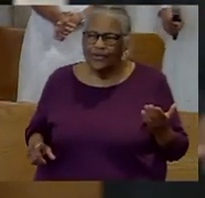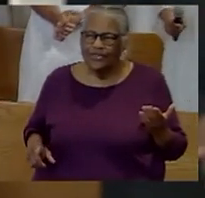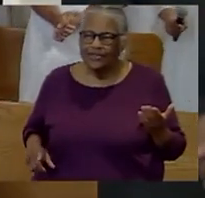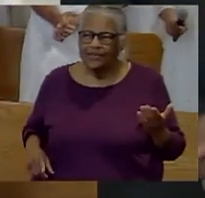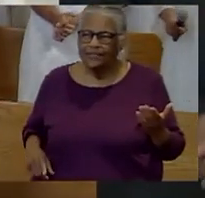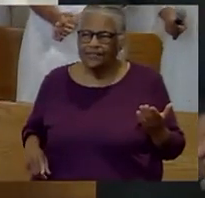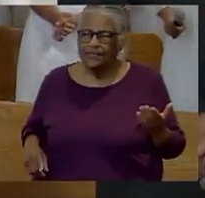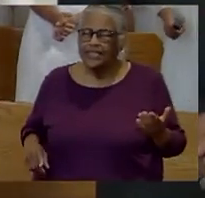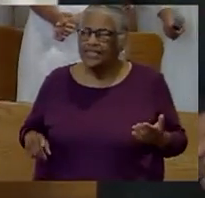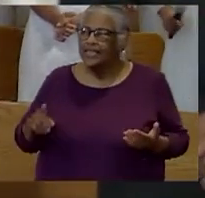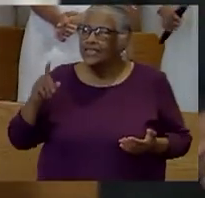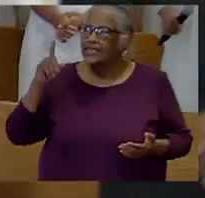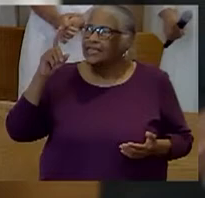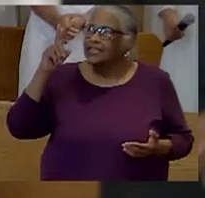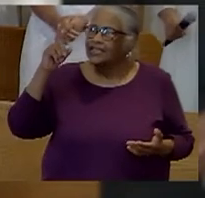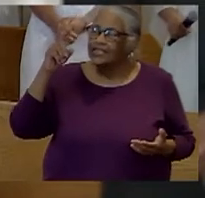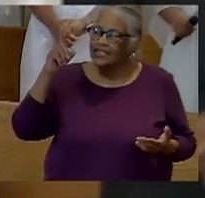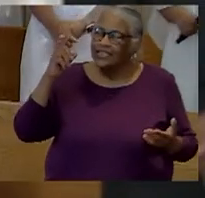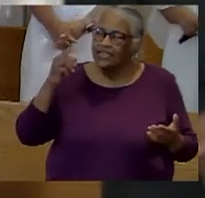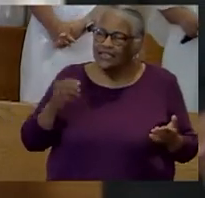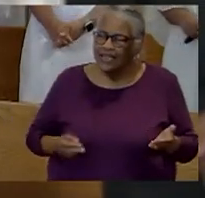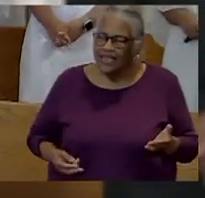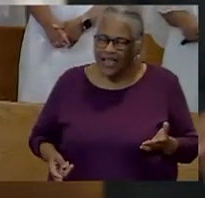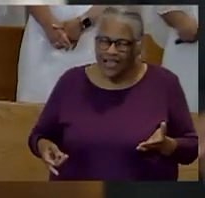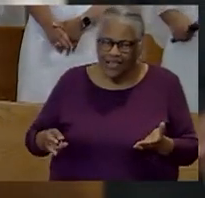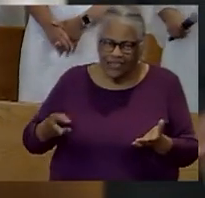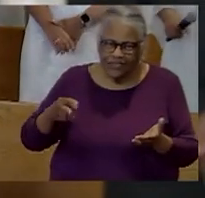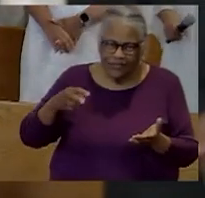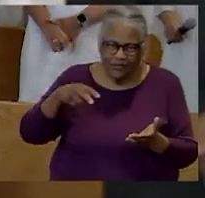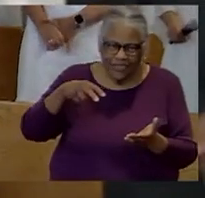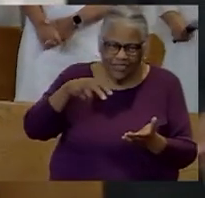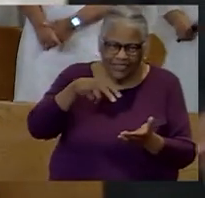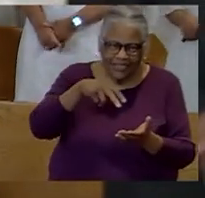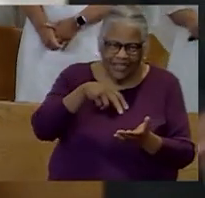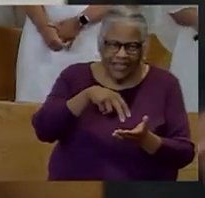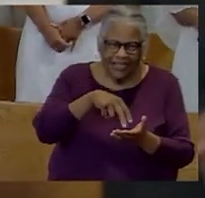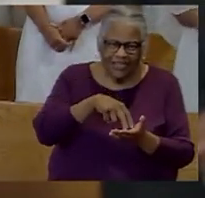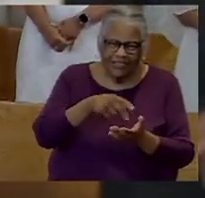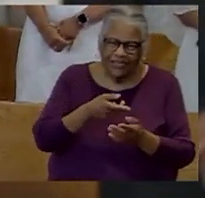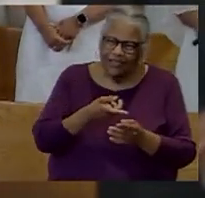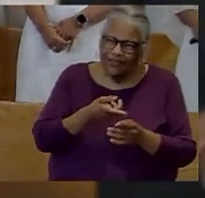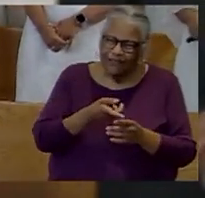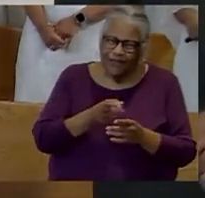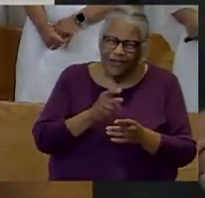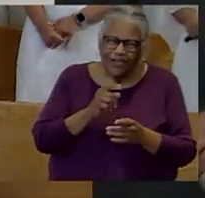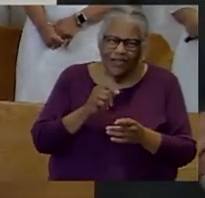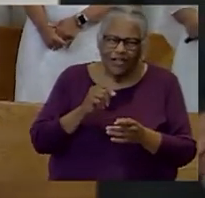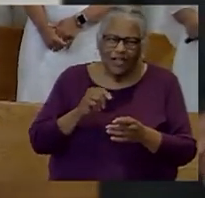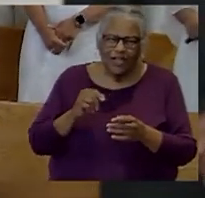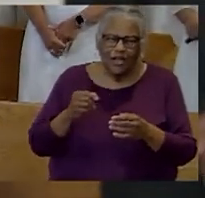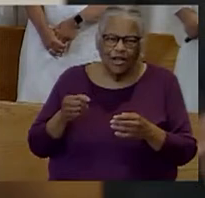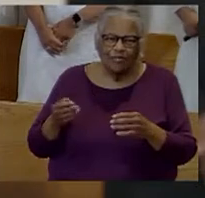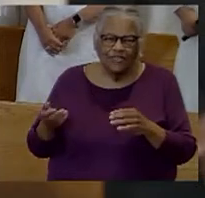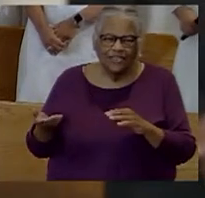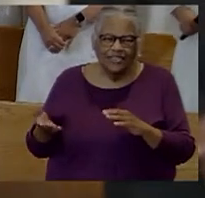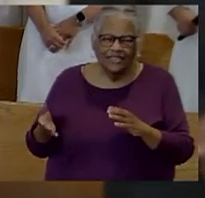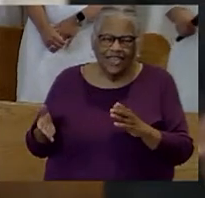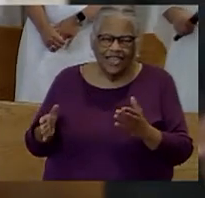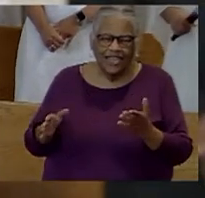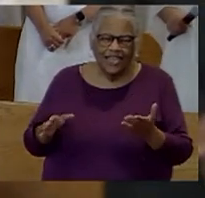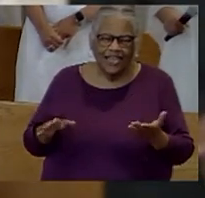Lord. He is risen from